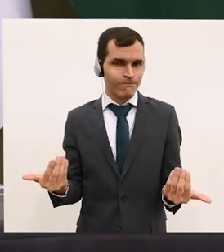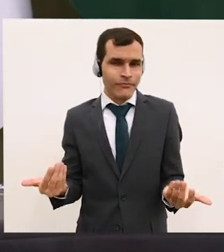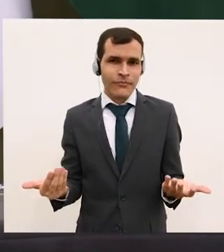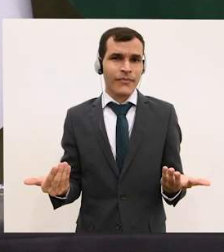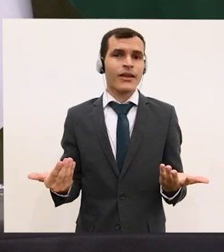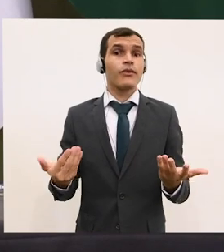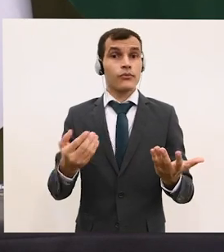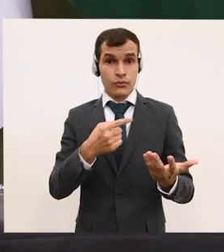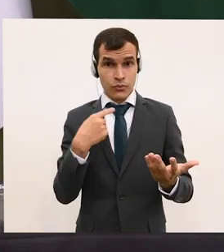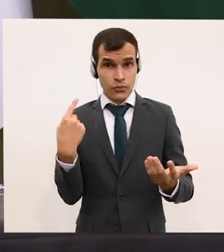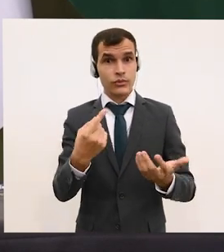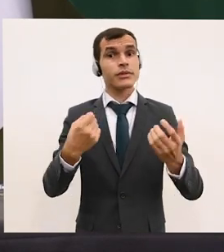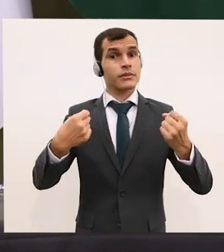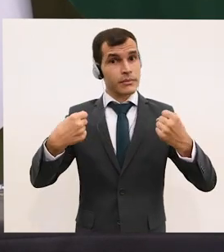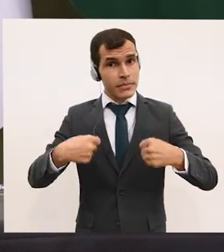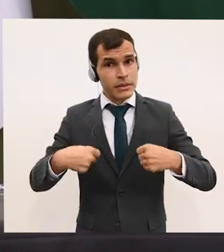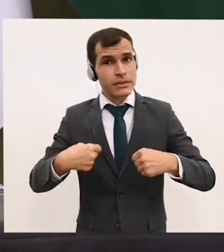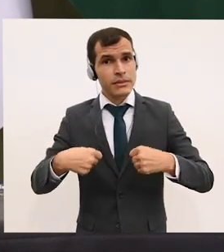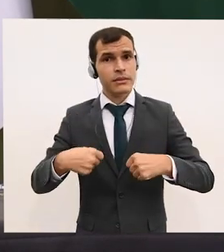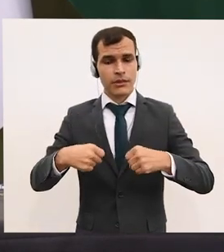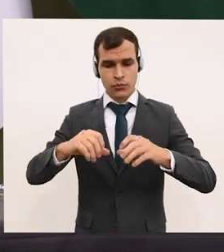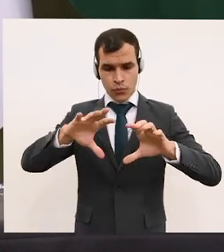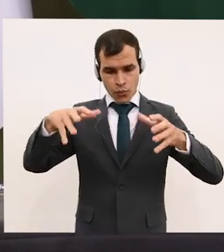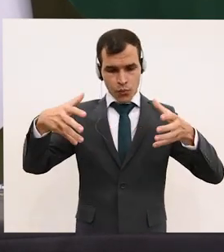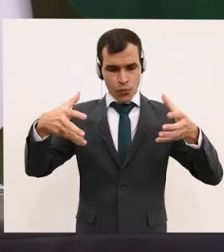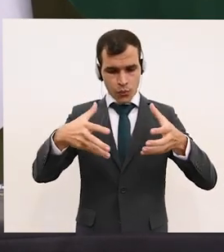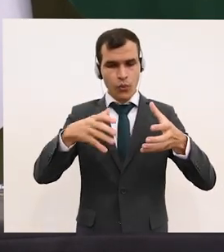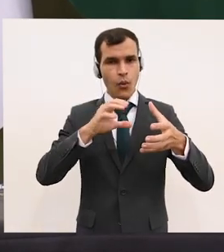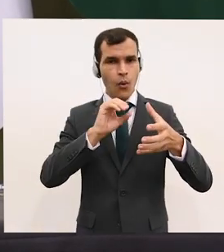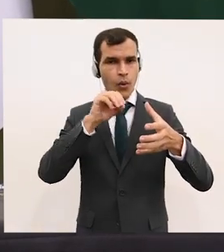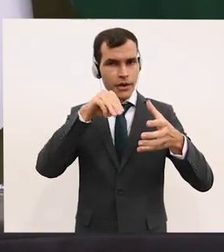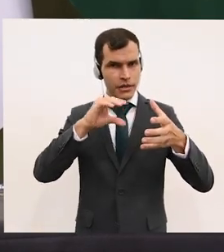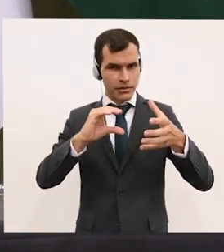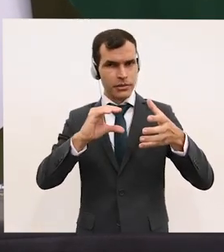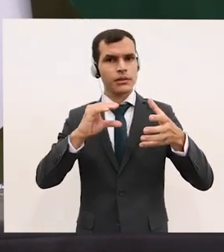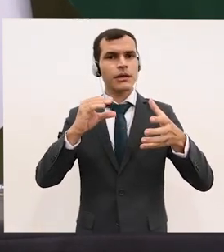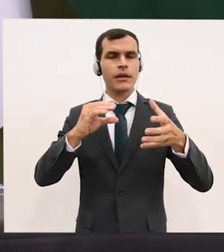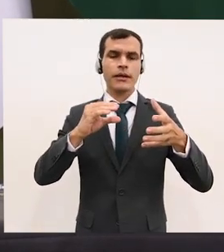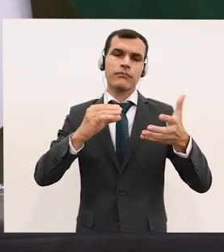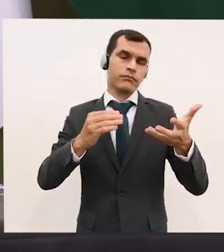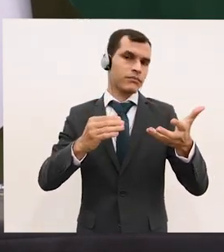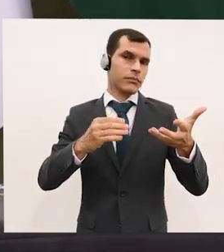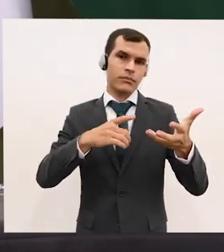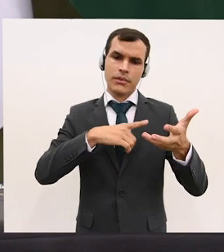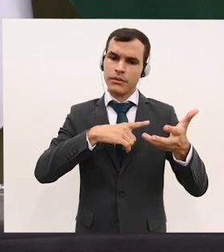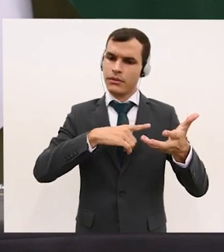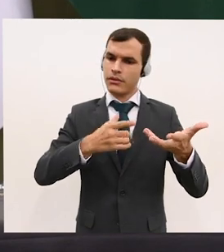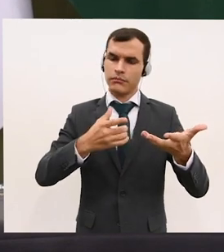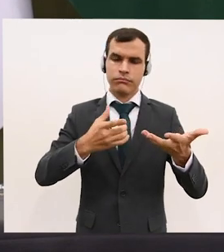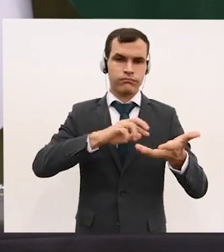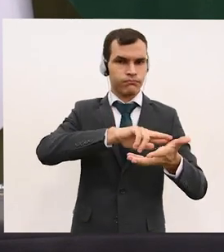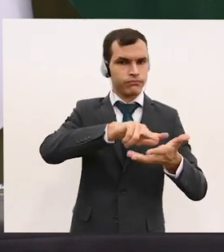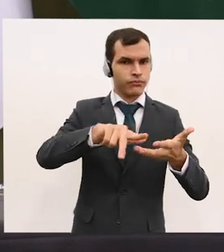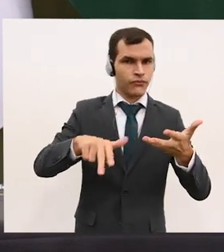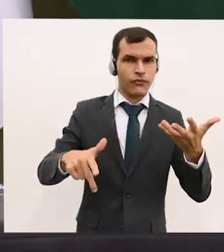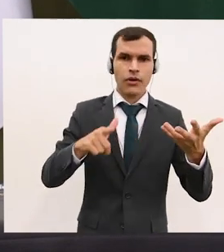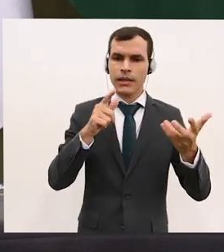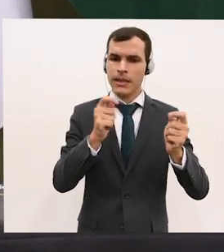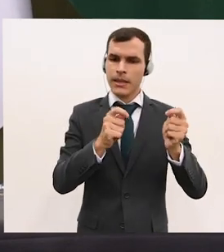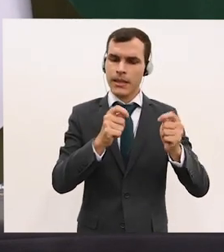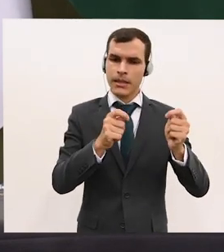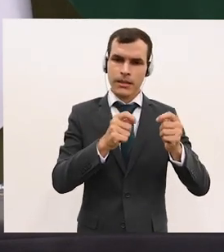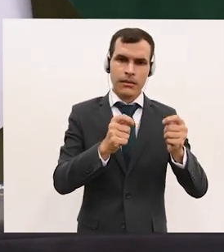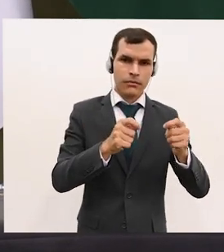powerhouses in agriculture, and Brazil produces so many from soybeans to wheat to maize